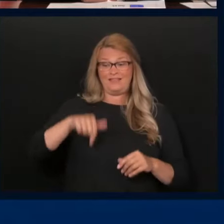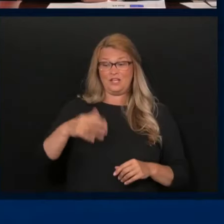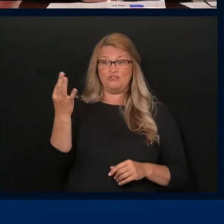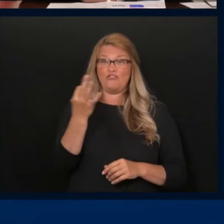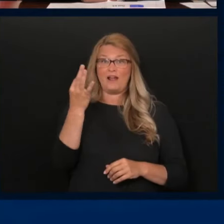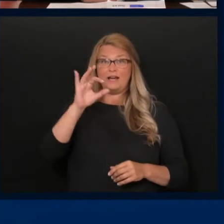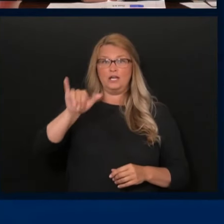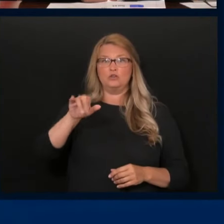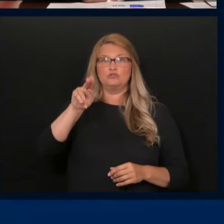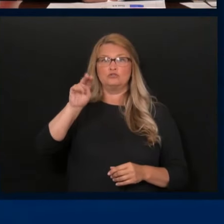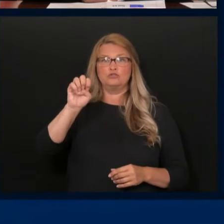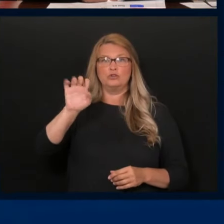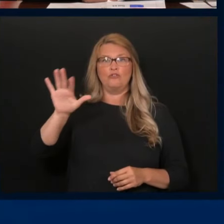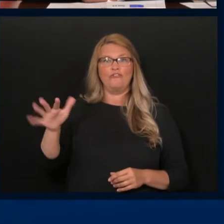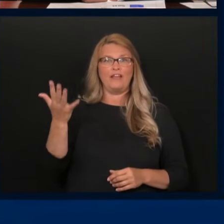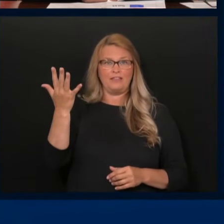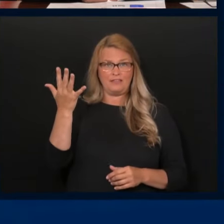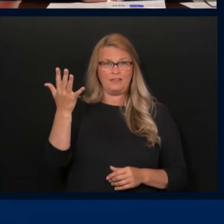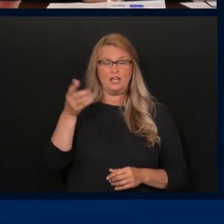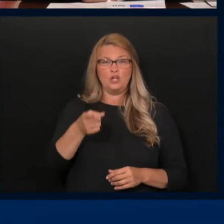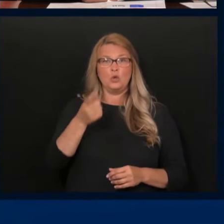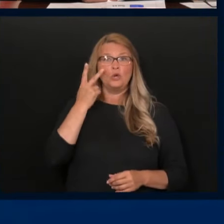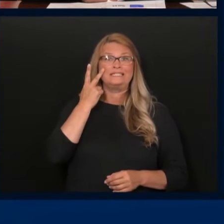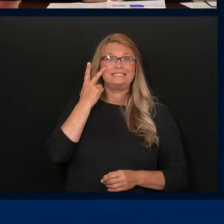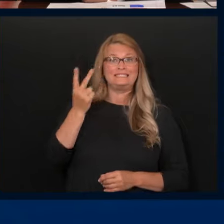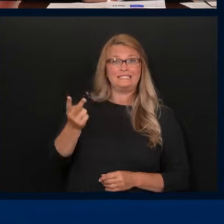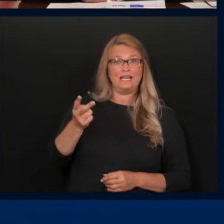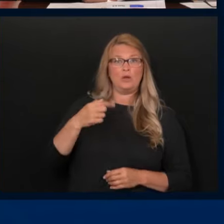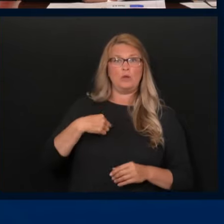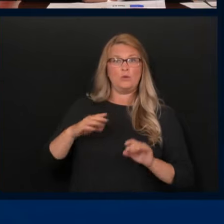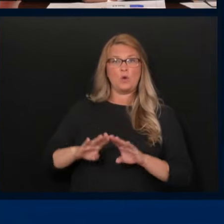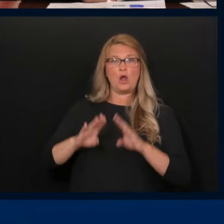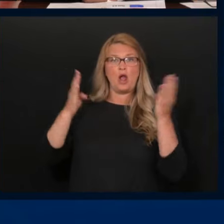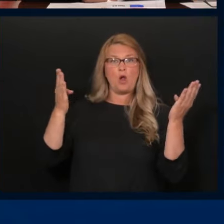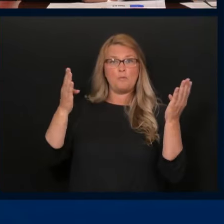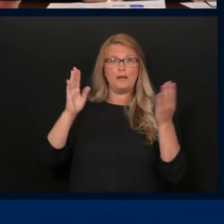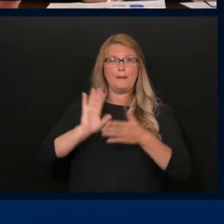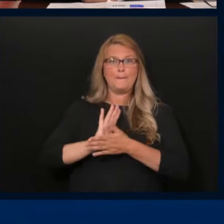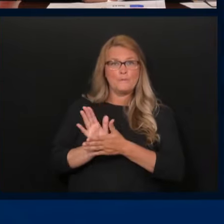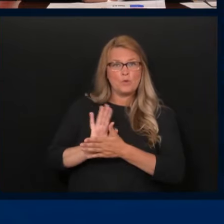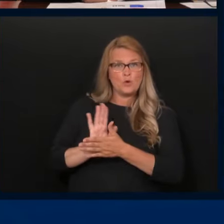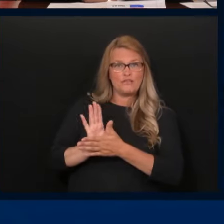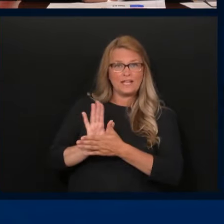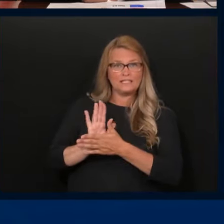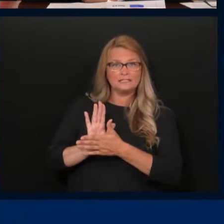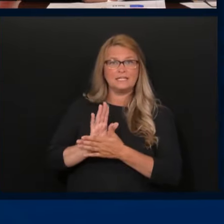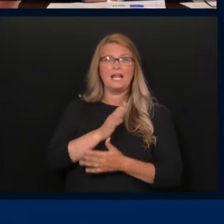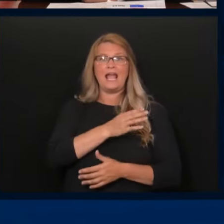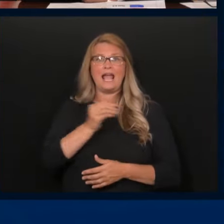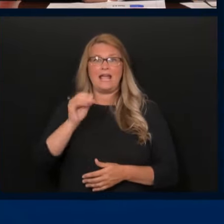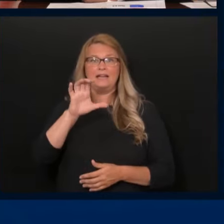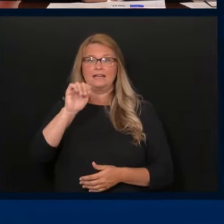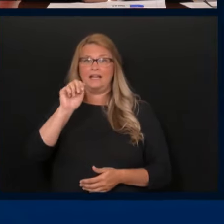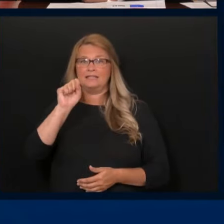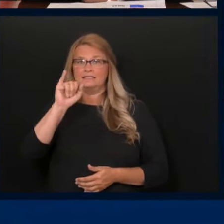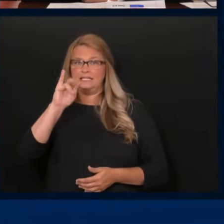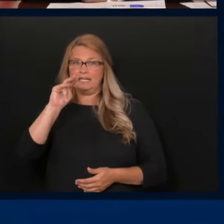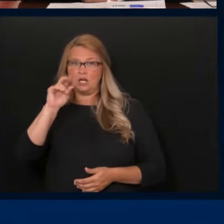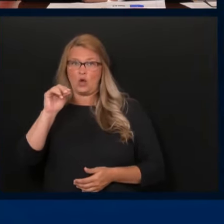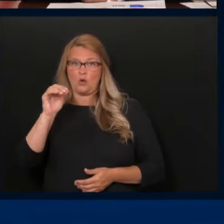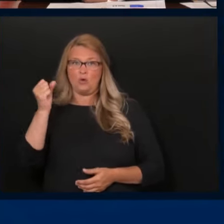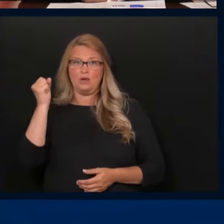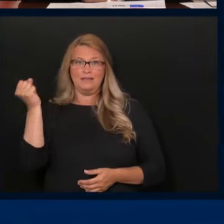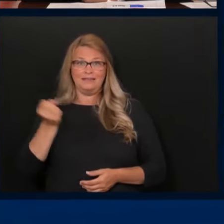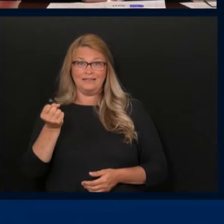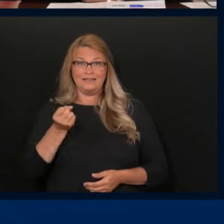June the 5th. And you see there that we're going to be opening up our movie theaters and our casinos with guidances that